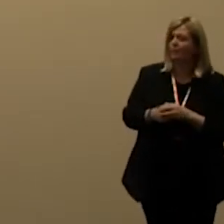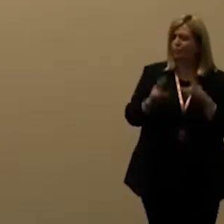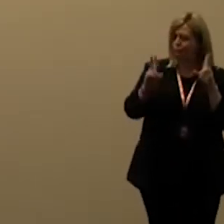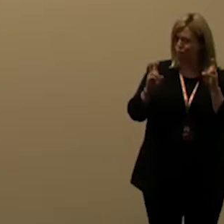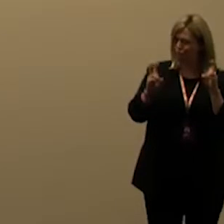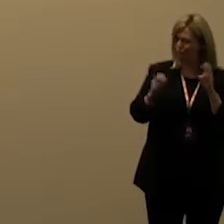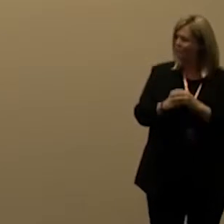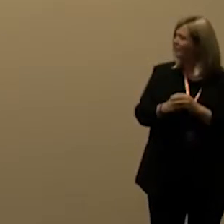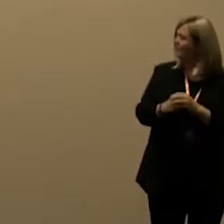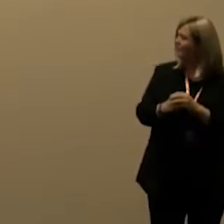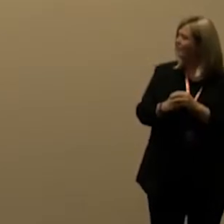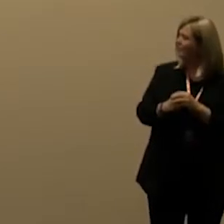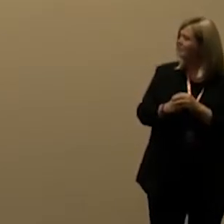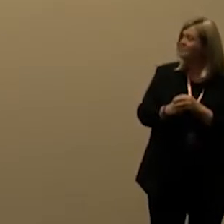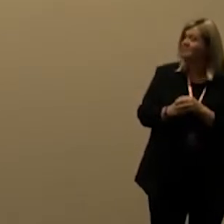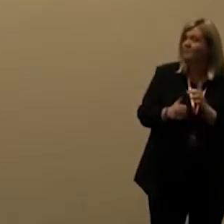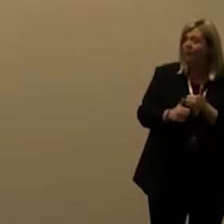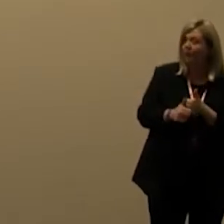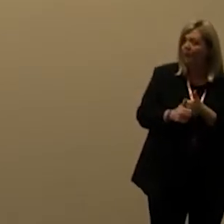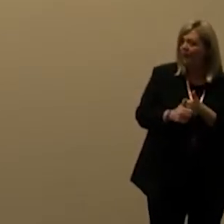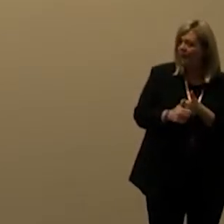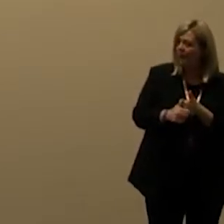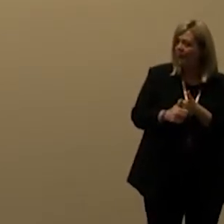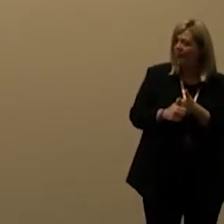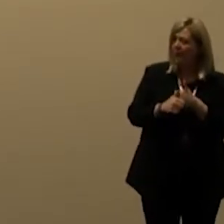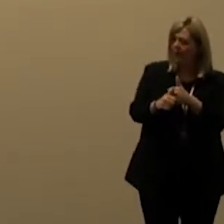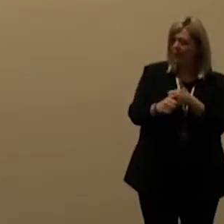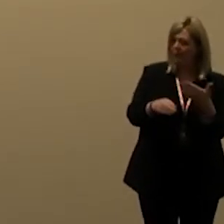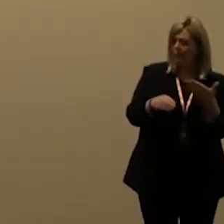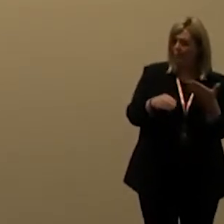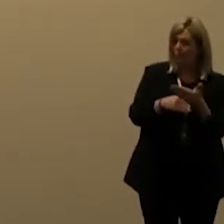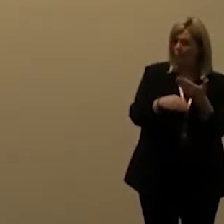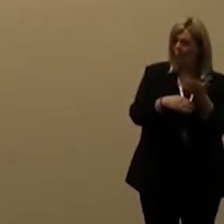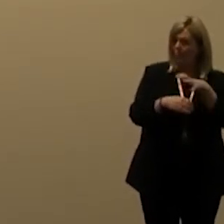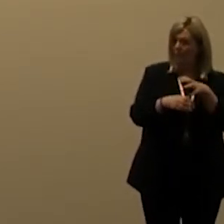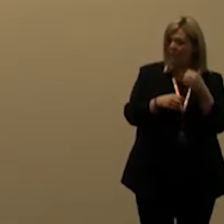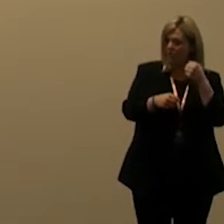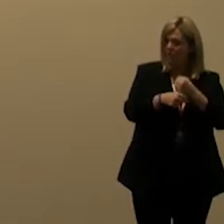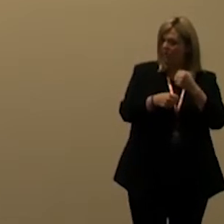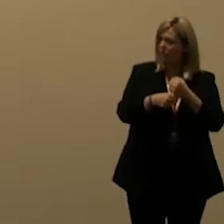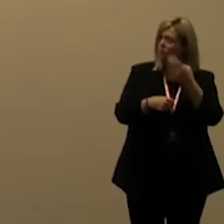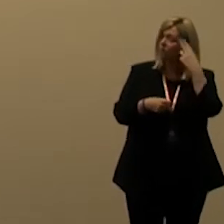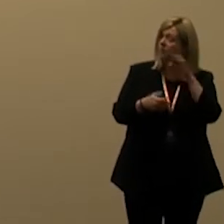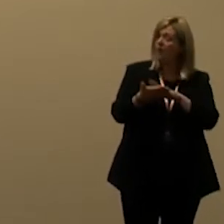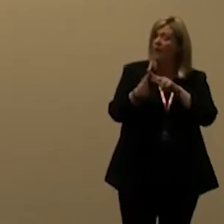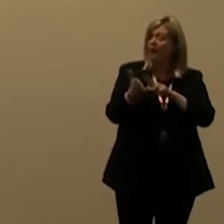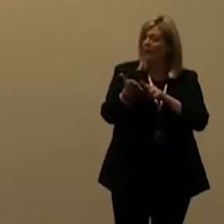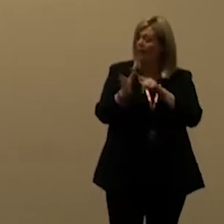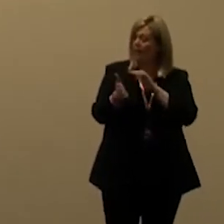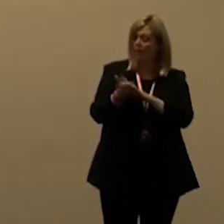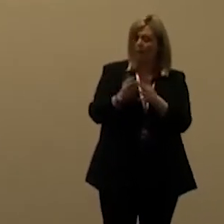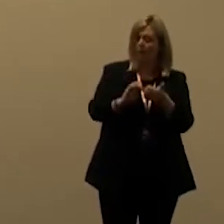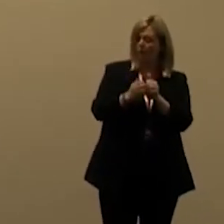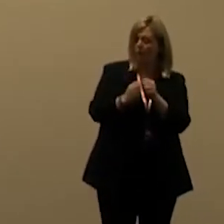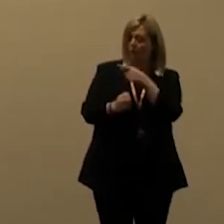is, how can we help? Looking at those workplace generations. So my name is Hannah Ballard, and I'm here with my